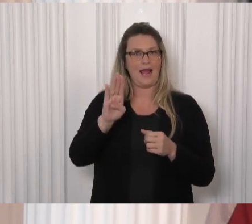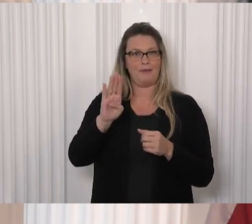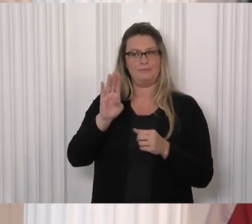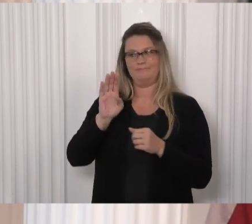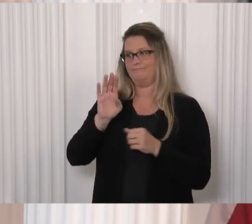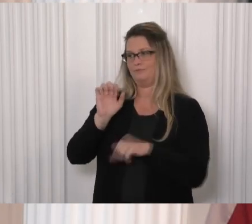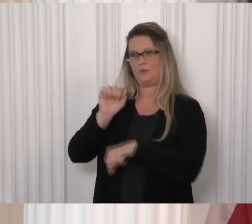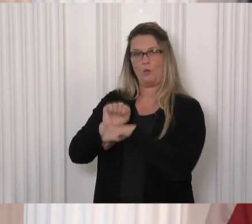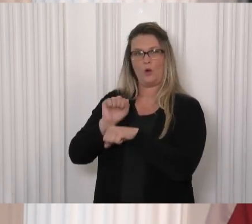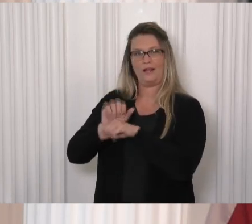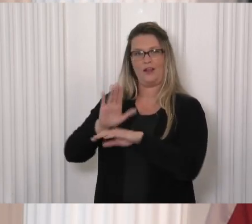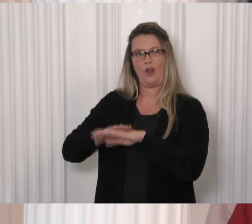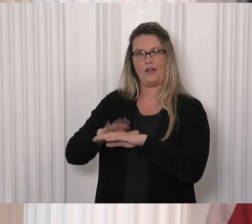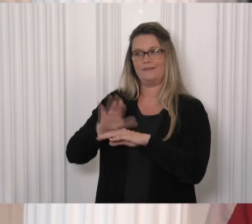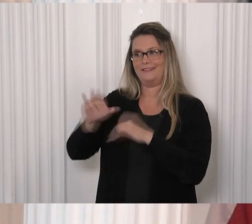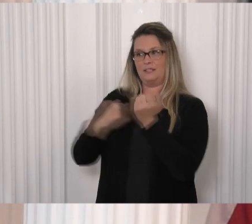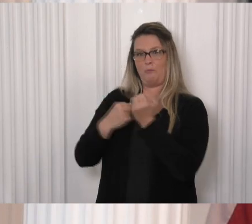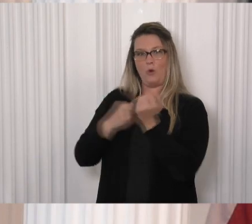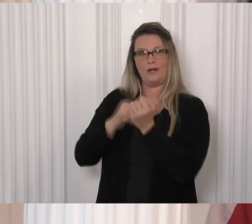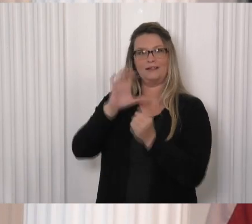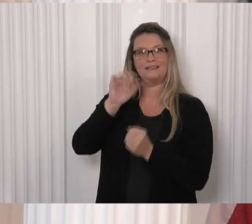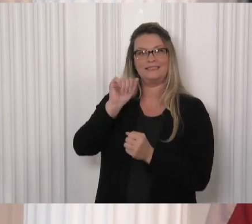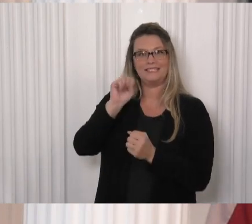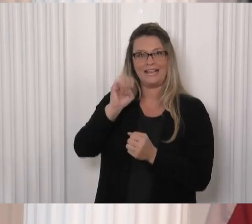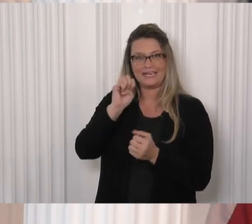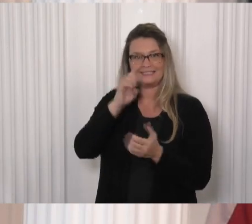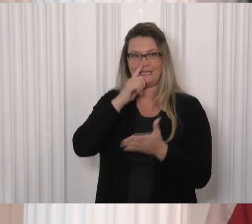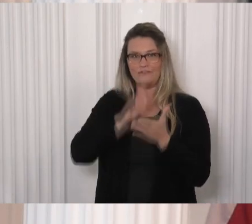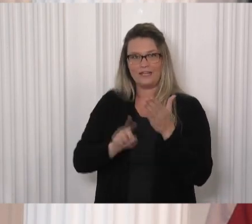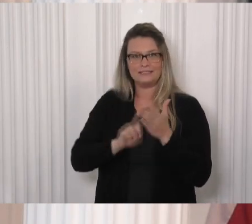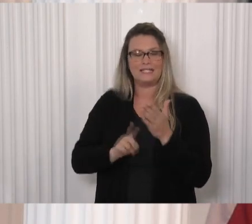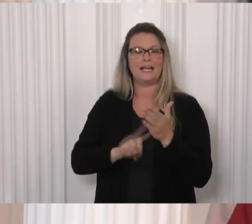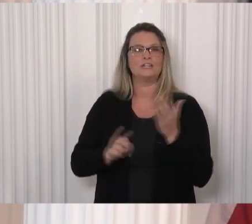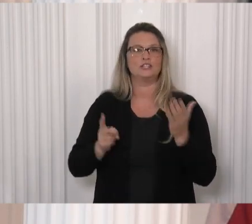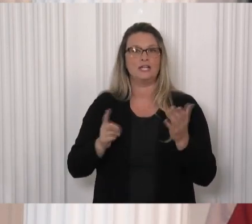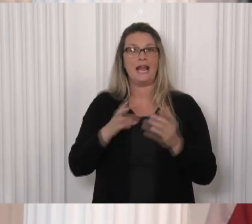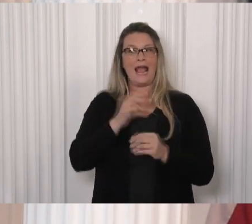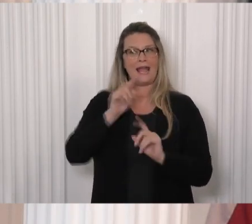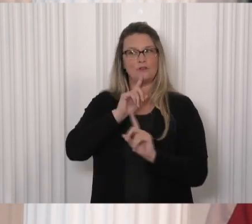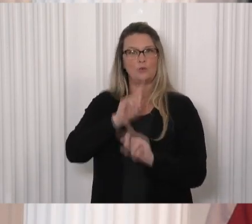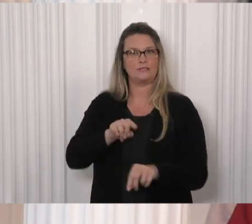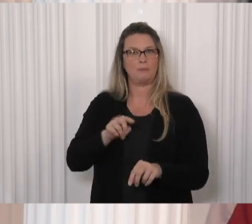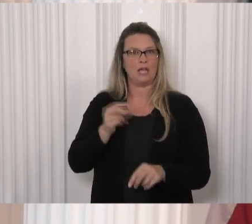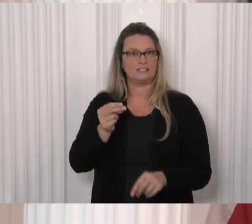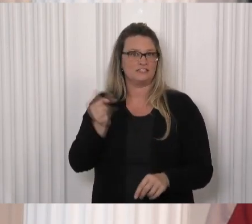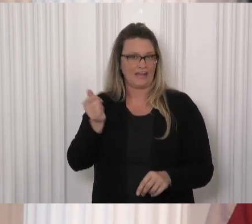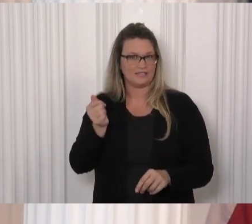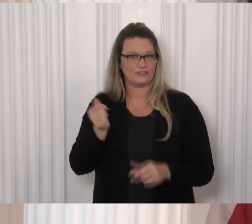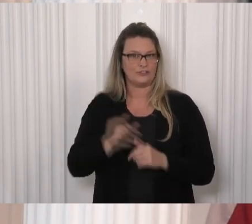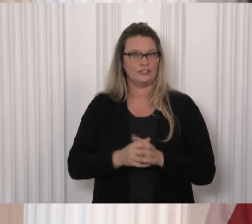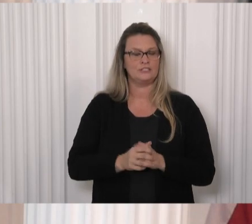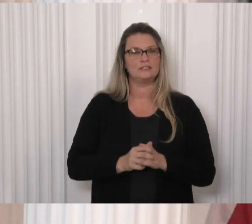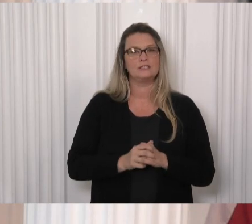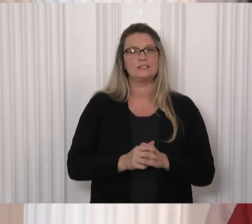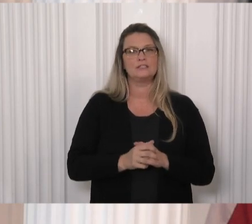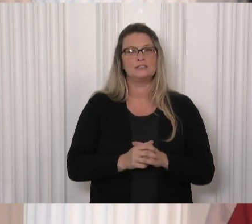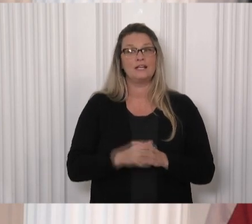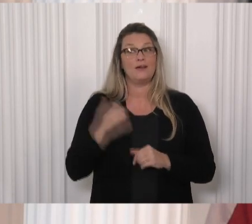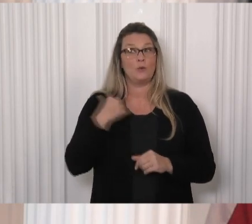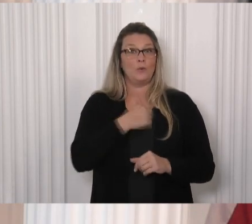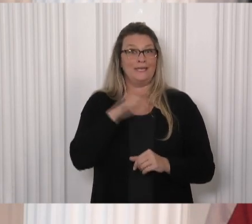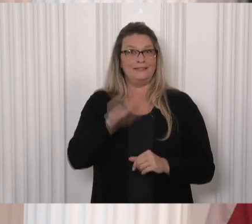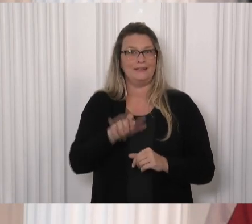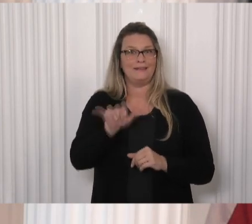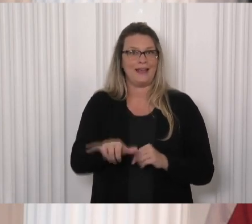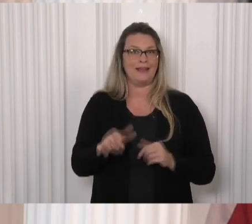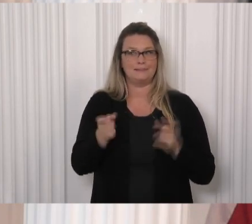of supporting case investigation, outbreak investigation, public health response, which is the other piece that is really needed to manage this